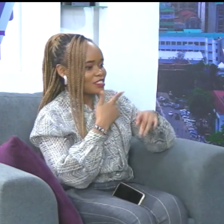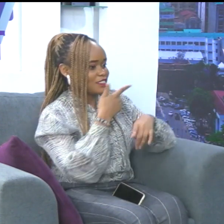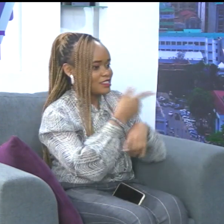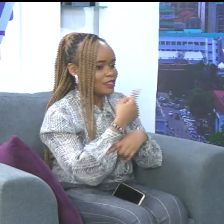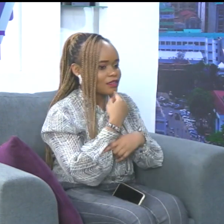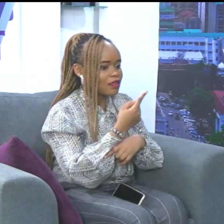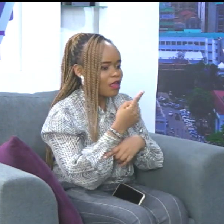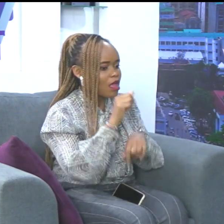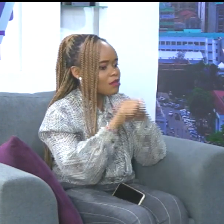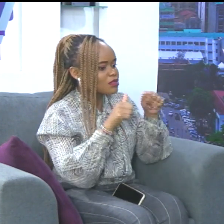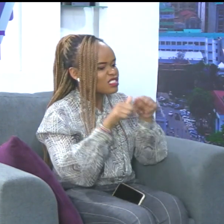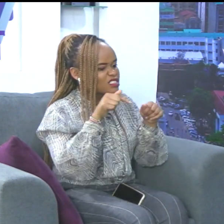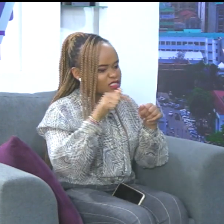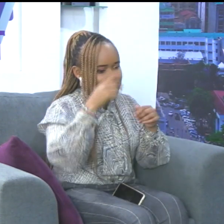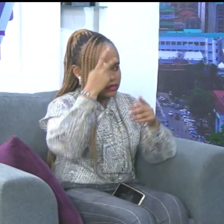Okay.